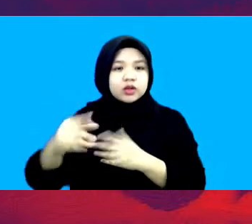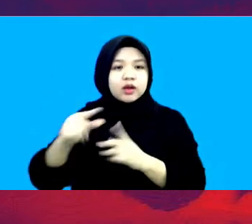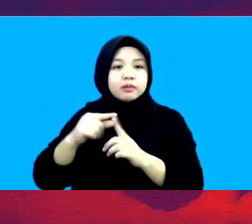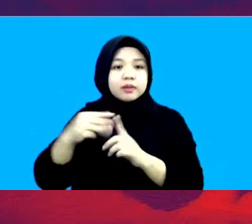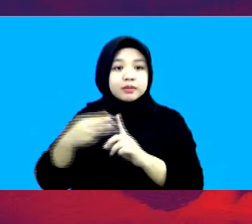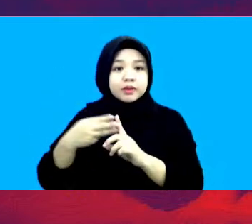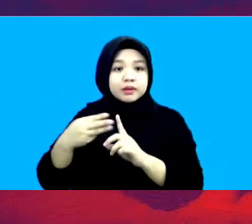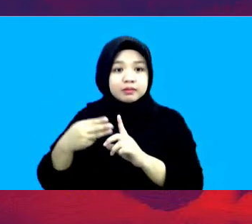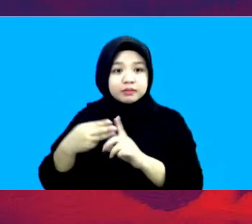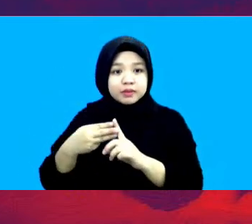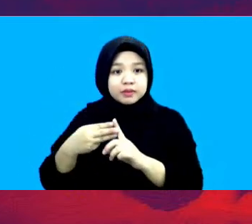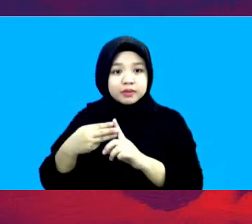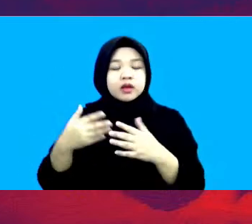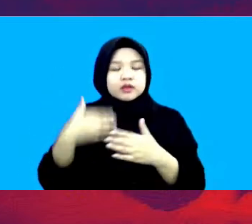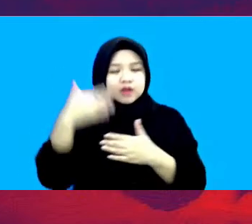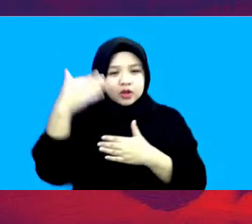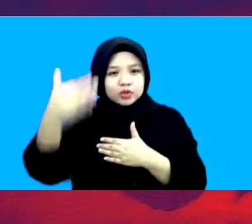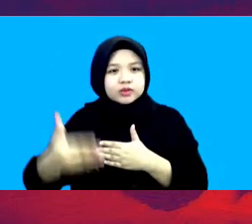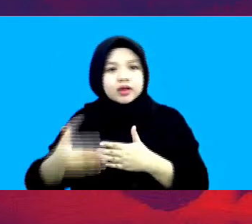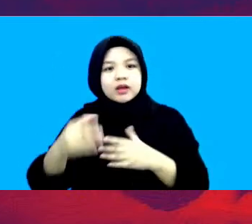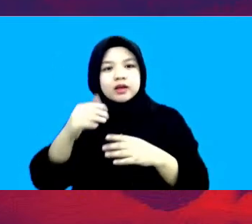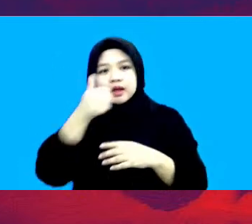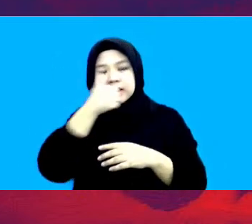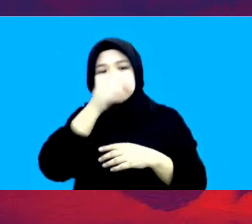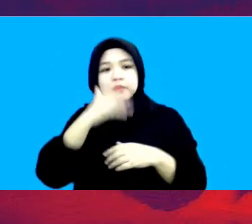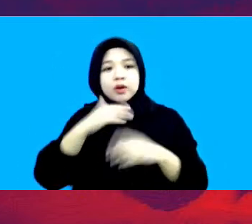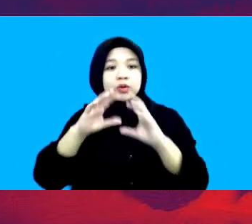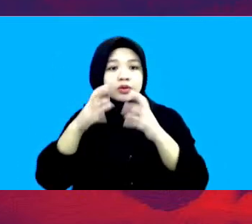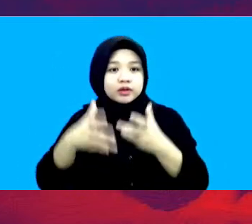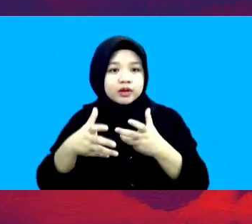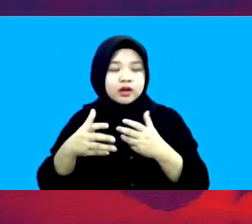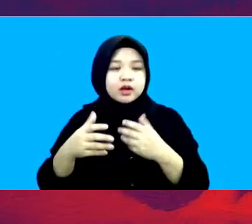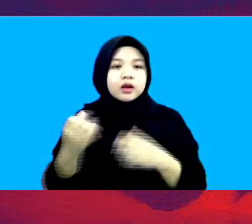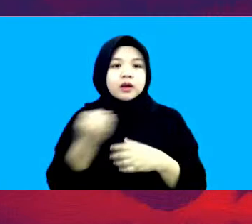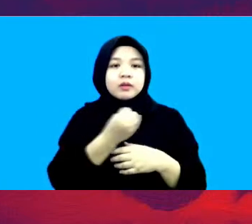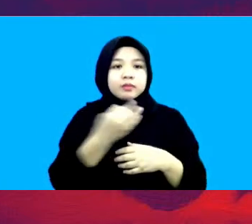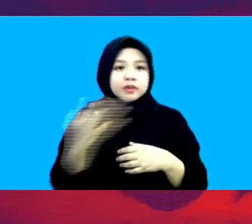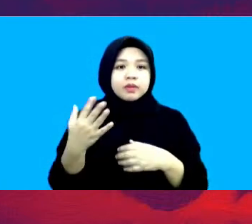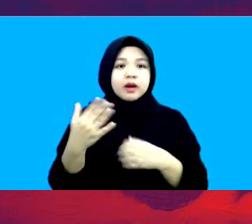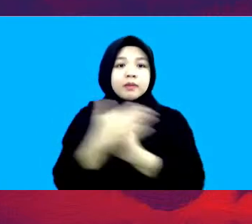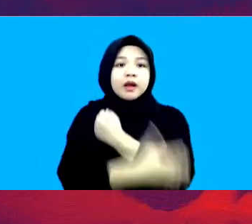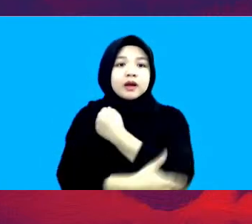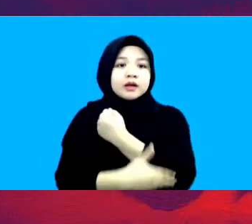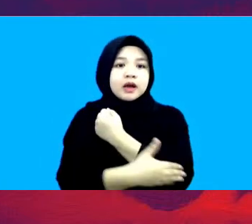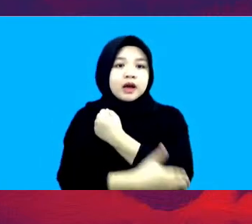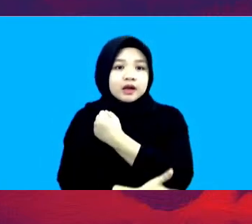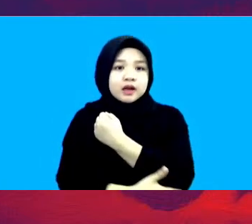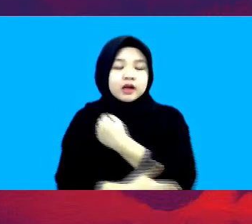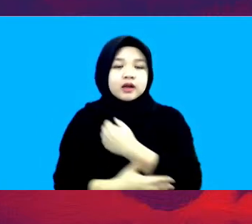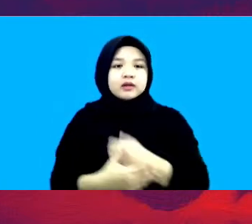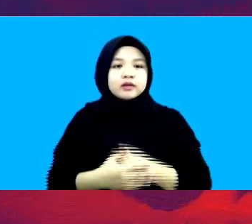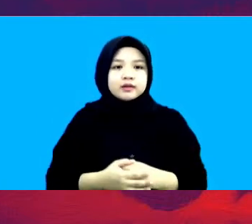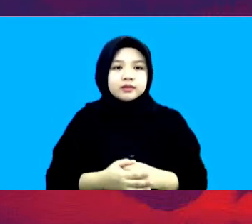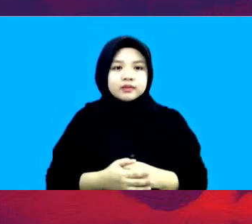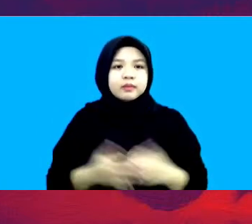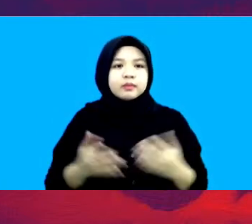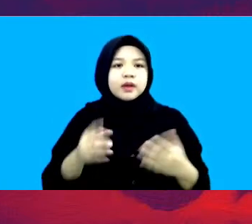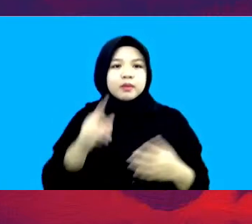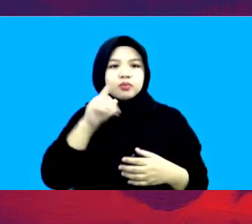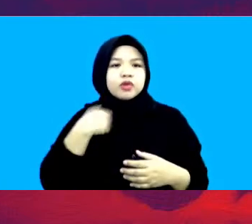see it time and again. This is a central way of being able to target groups in order to alleviate poverty.